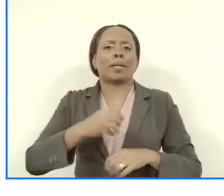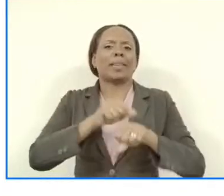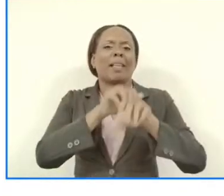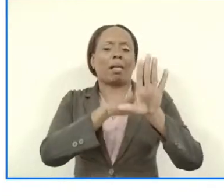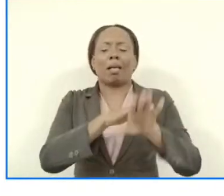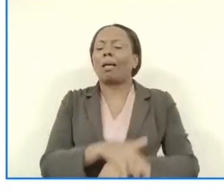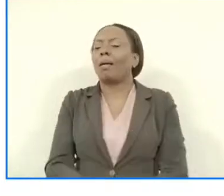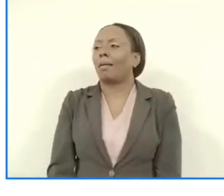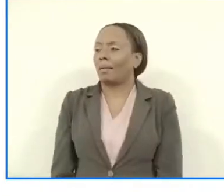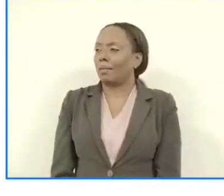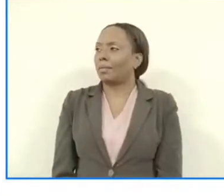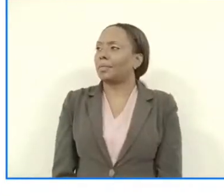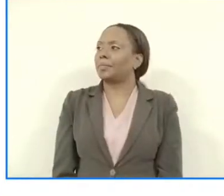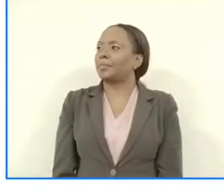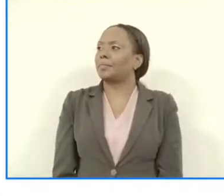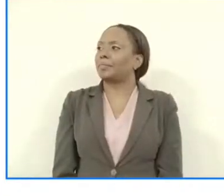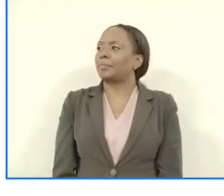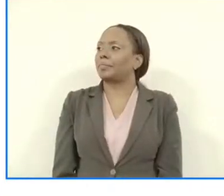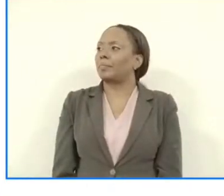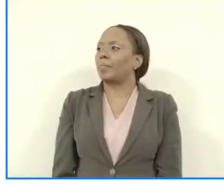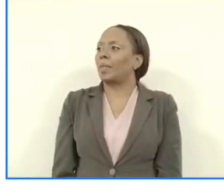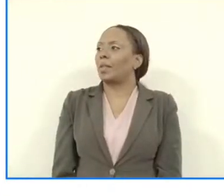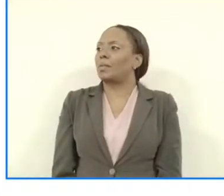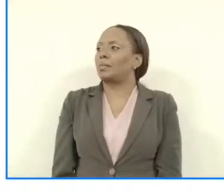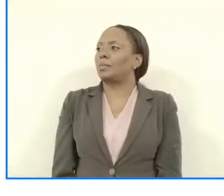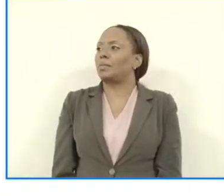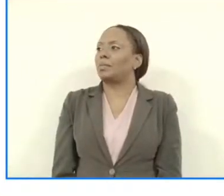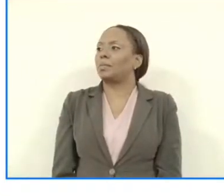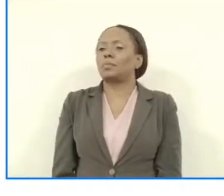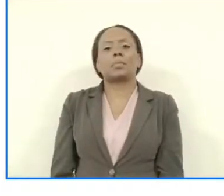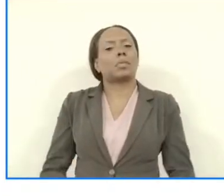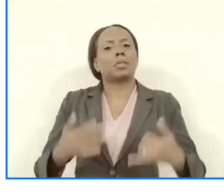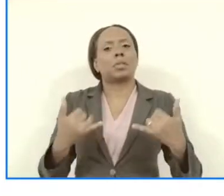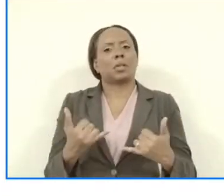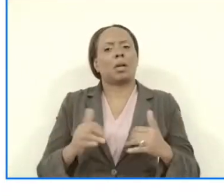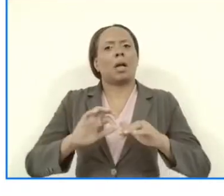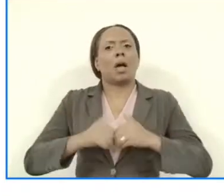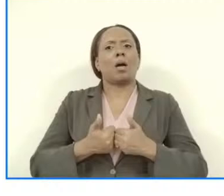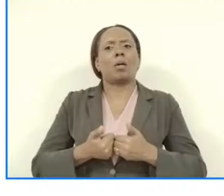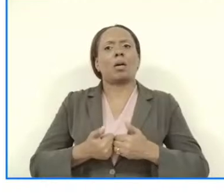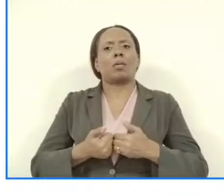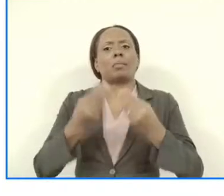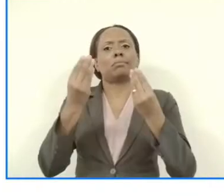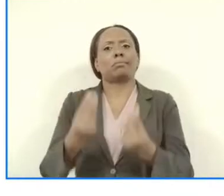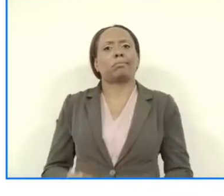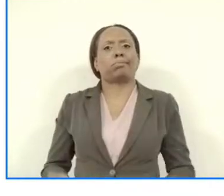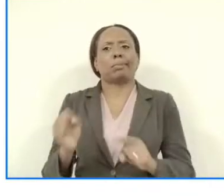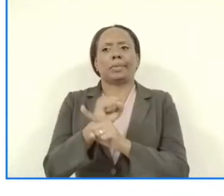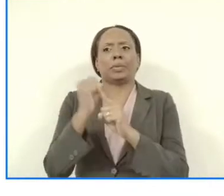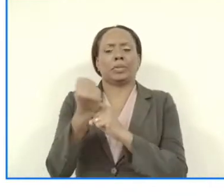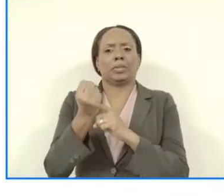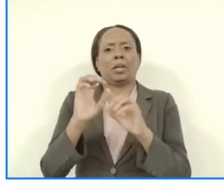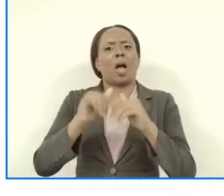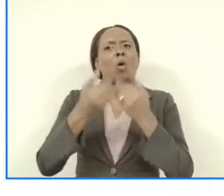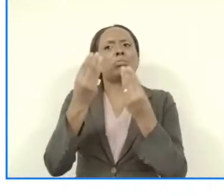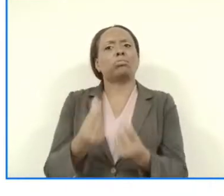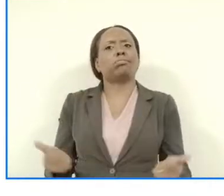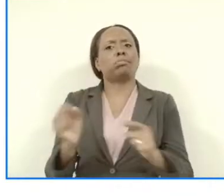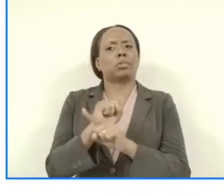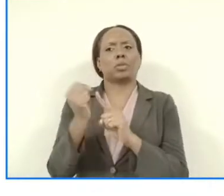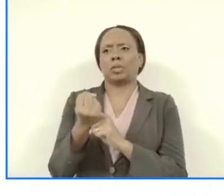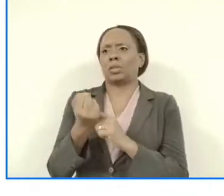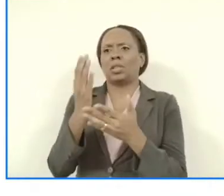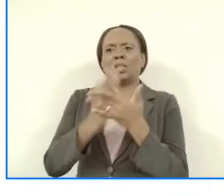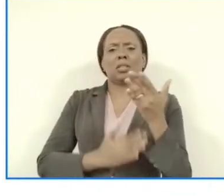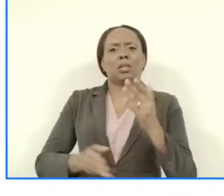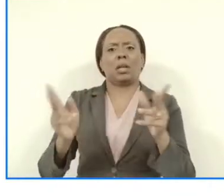now is basically how can we alleviate the situation for a number of these areas that have not had water